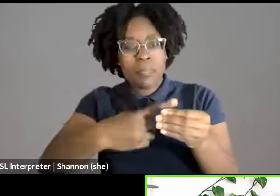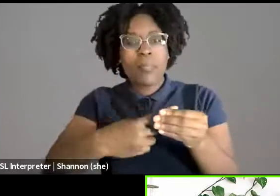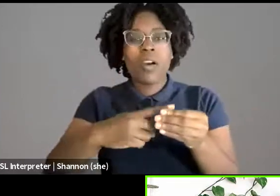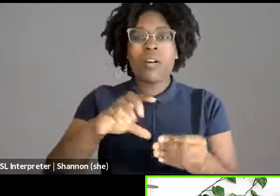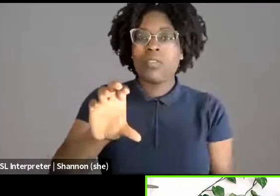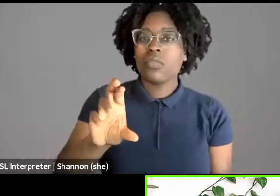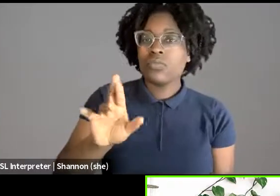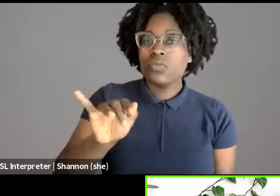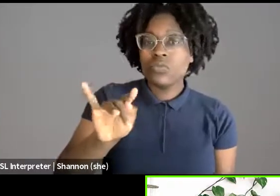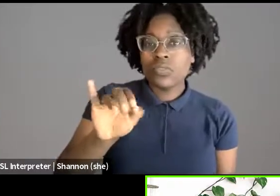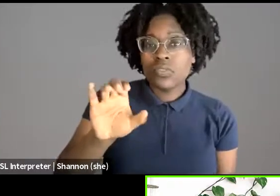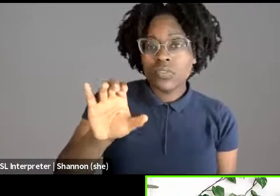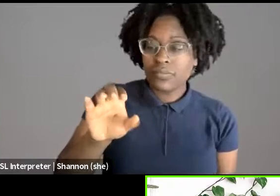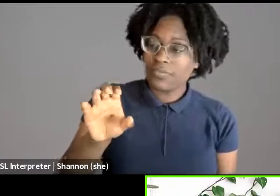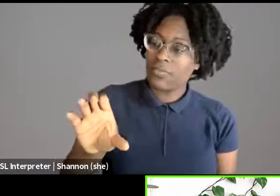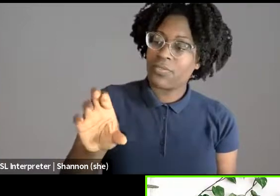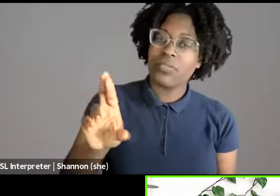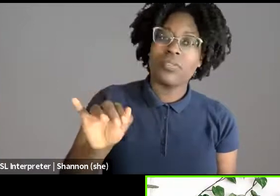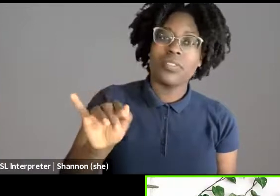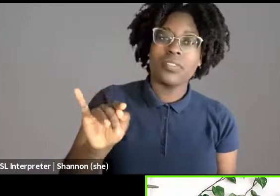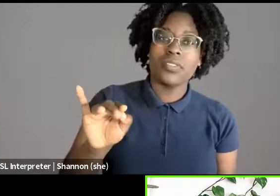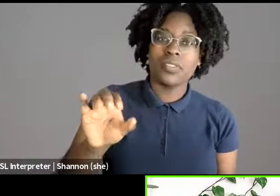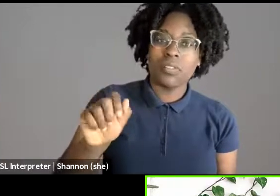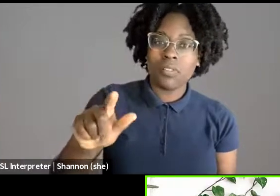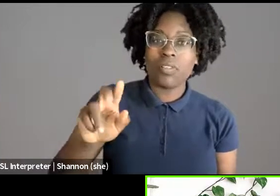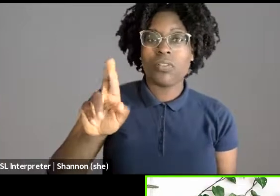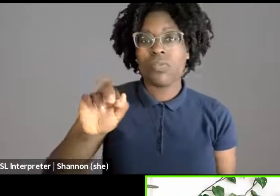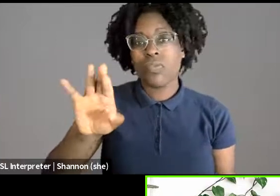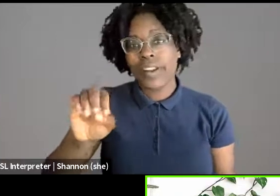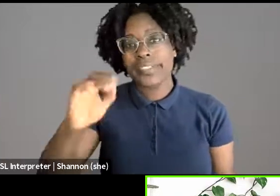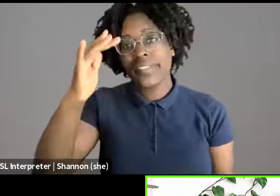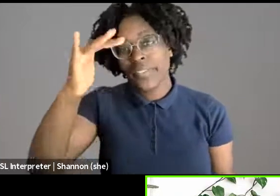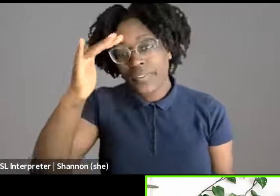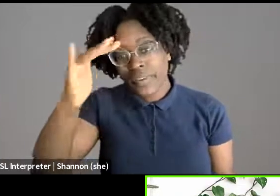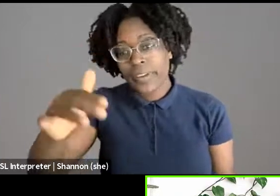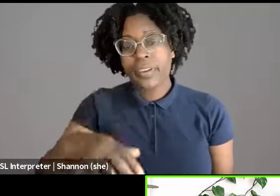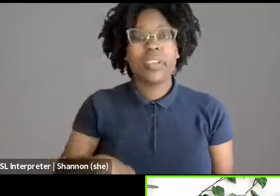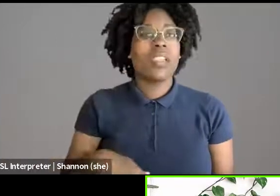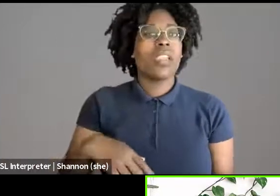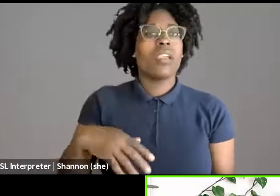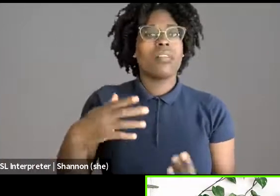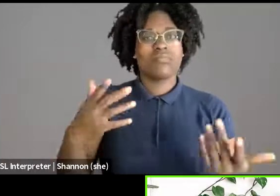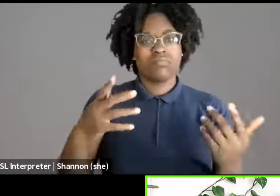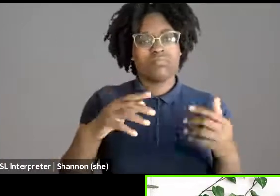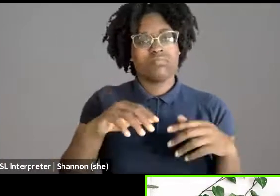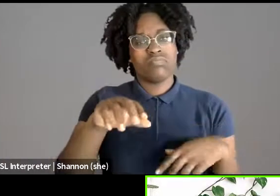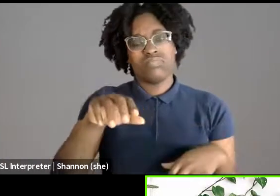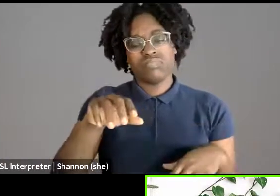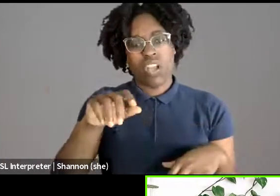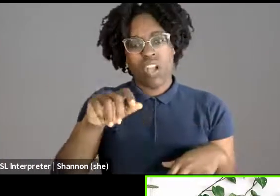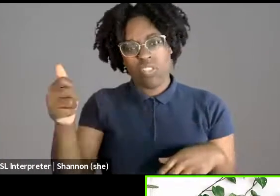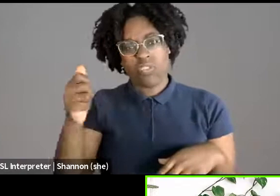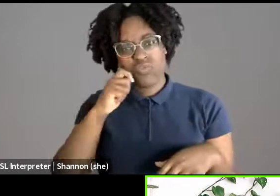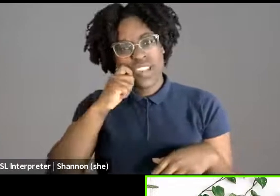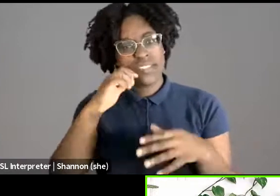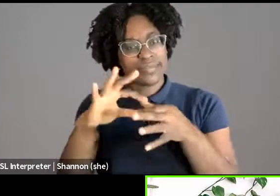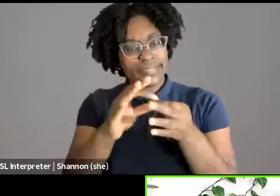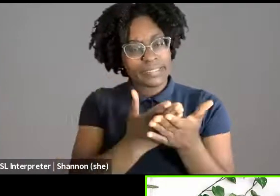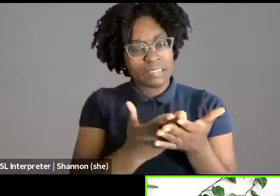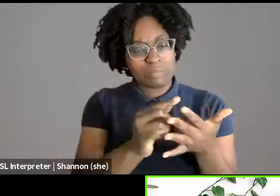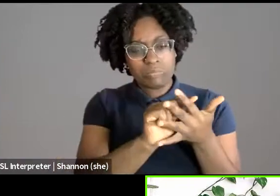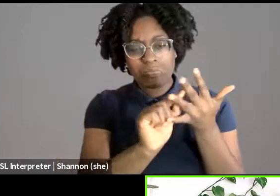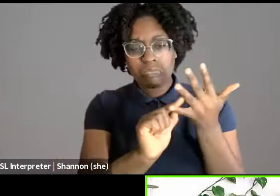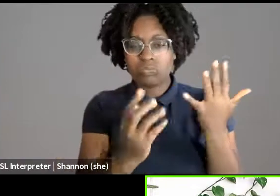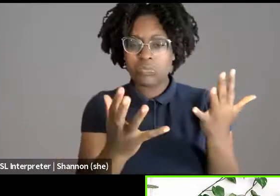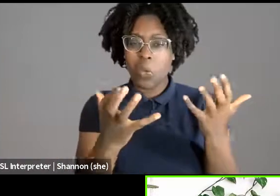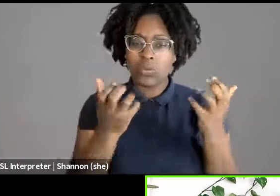Mm. that's what brought me to working for SMASH at the Kapor Center in 2015. And then since then, I've been fortunate enough to work on a number of